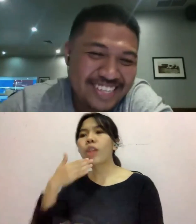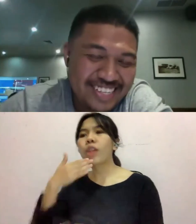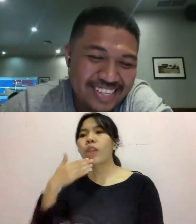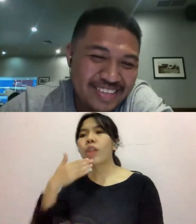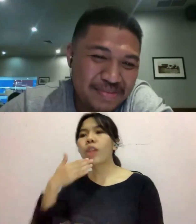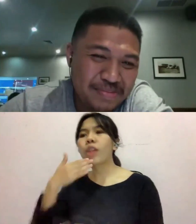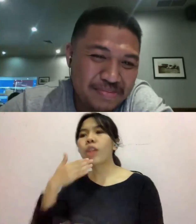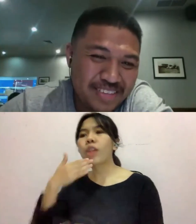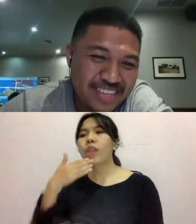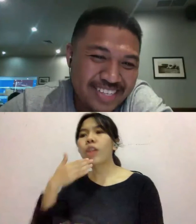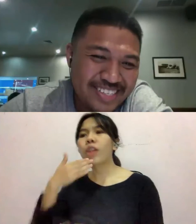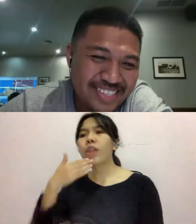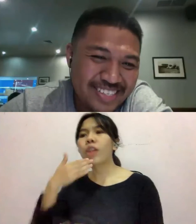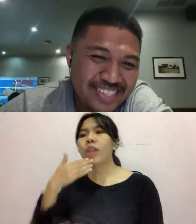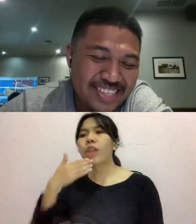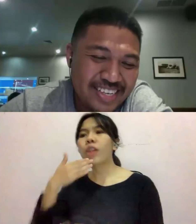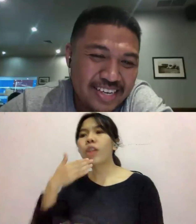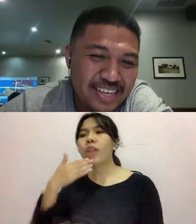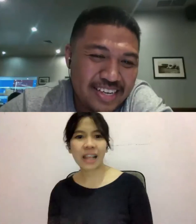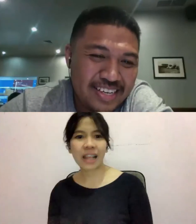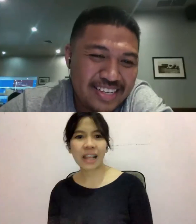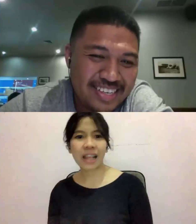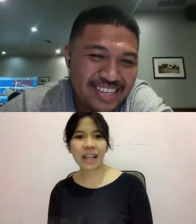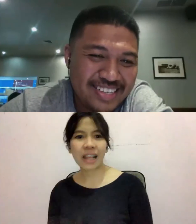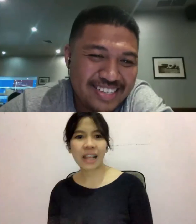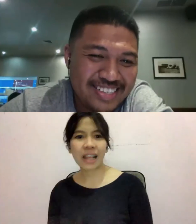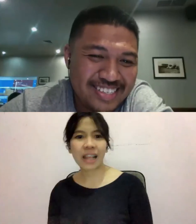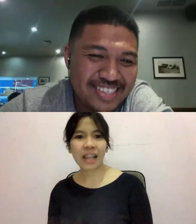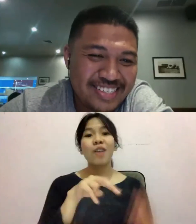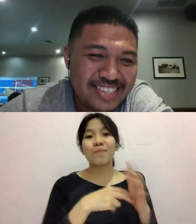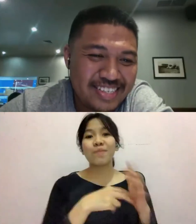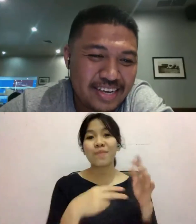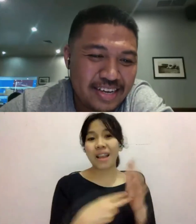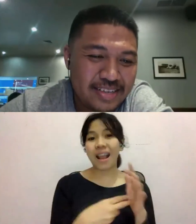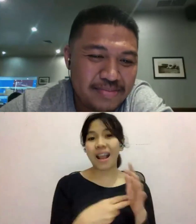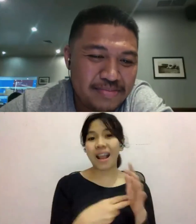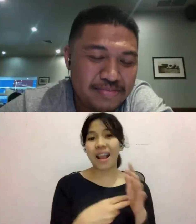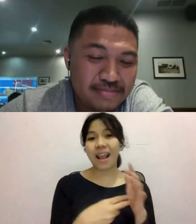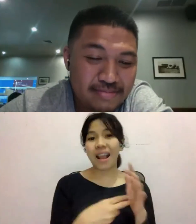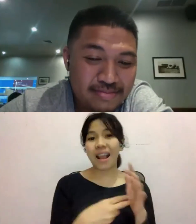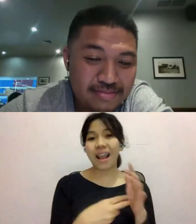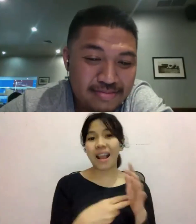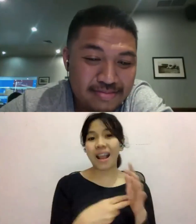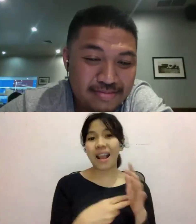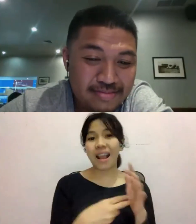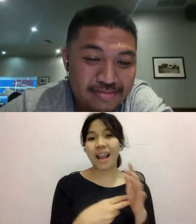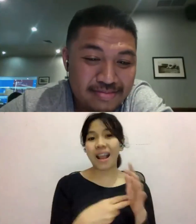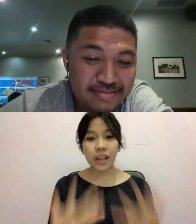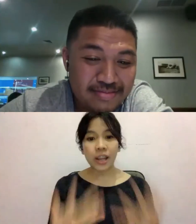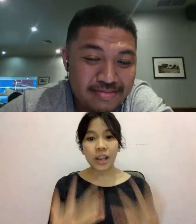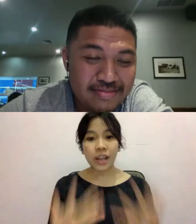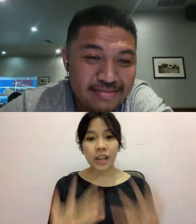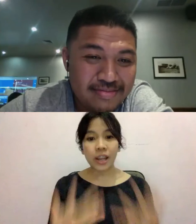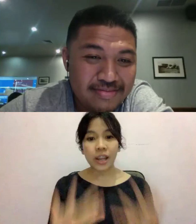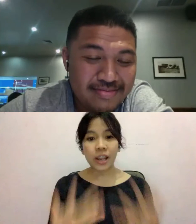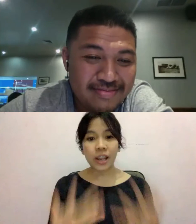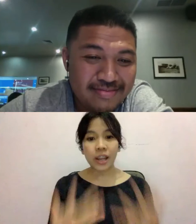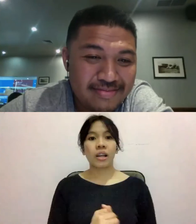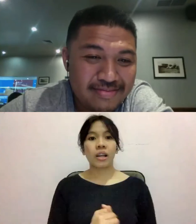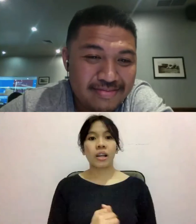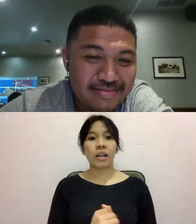so the conclusion of this discussion, the first part of the discussion. Yeah. Would you both agree that